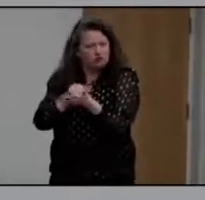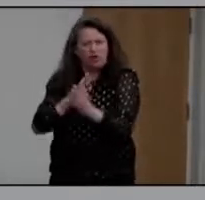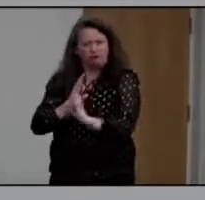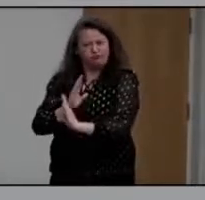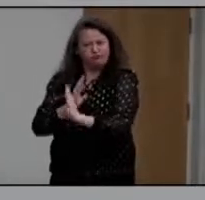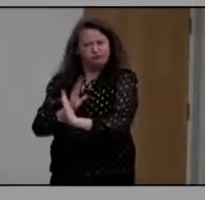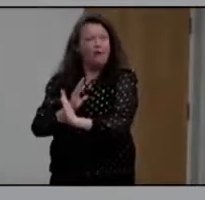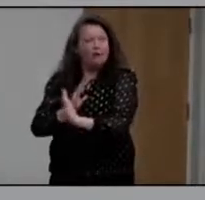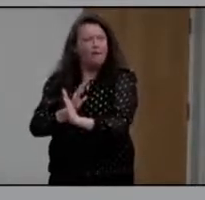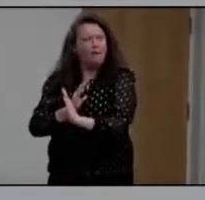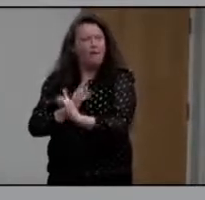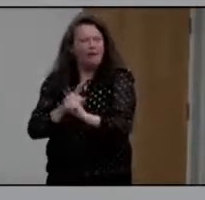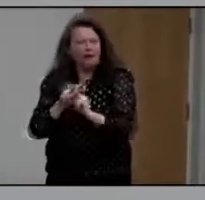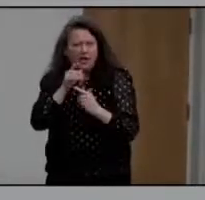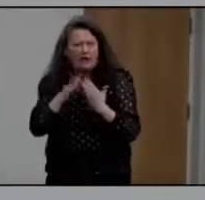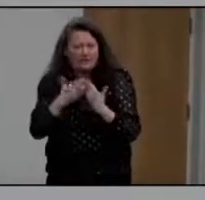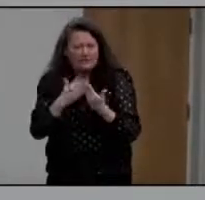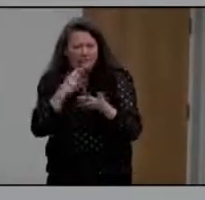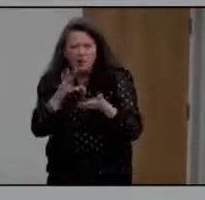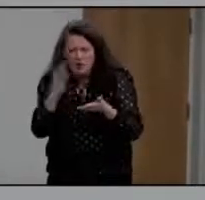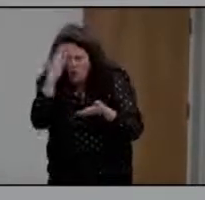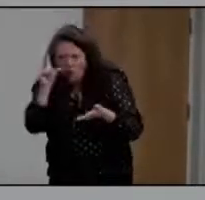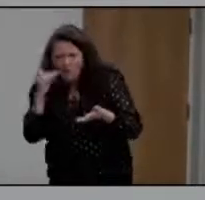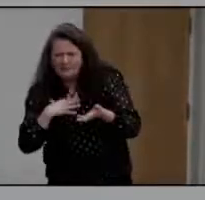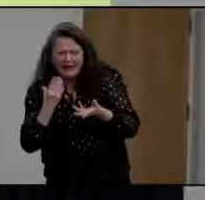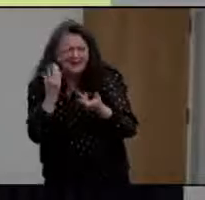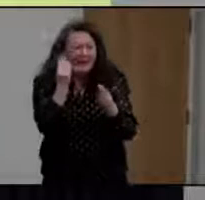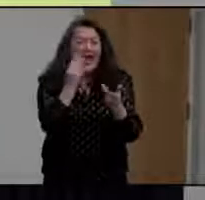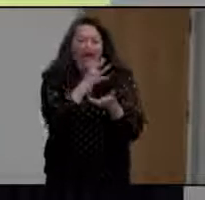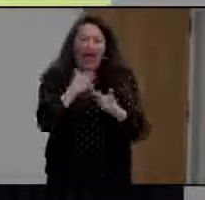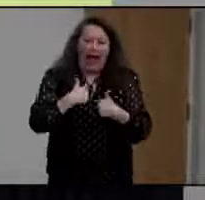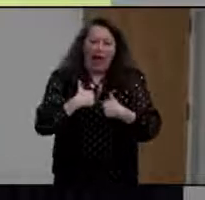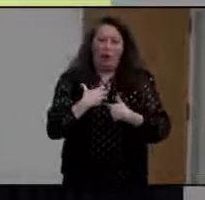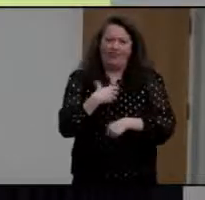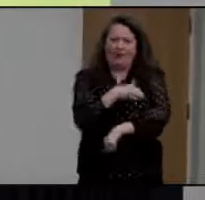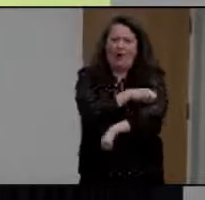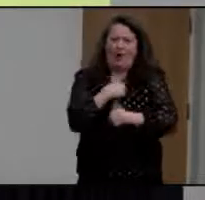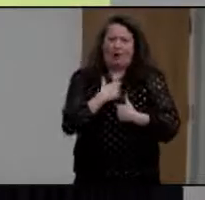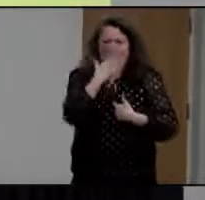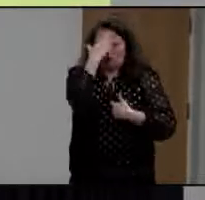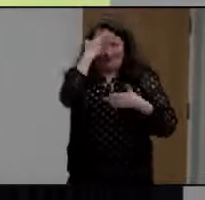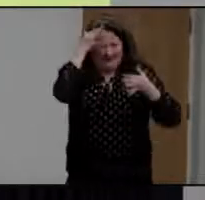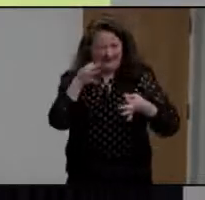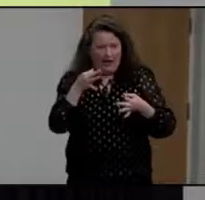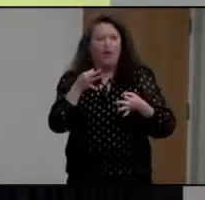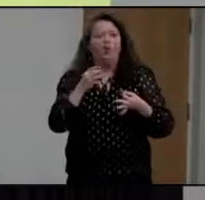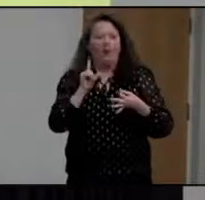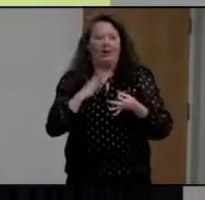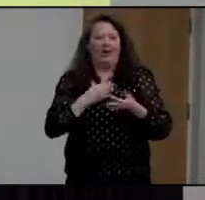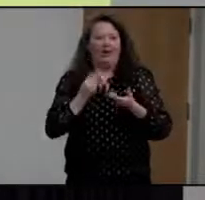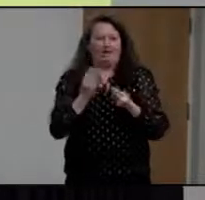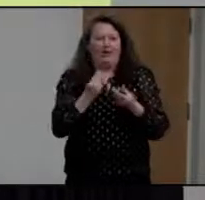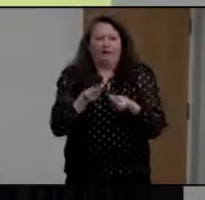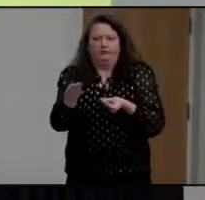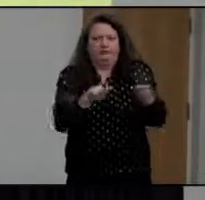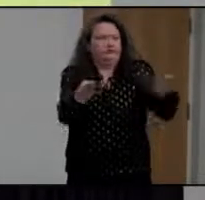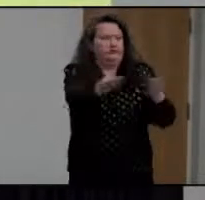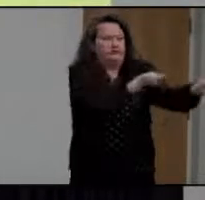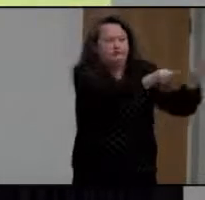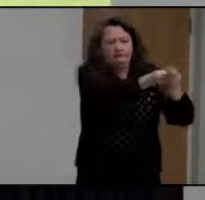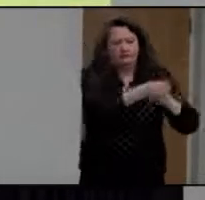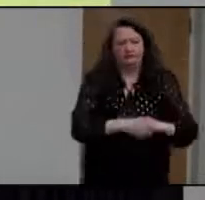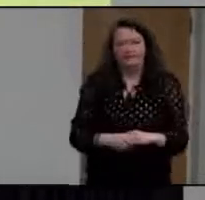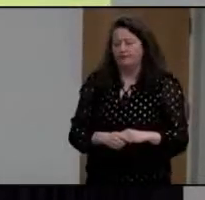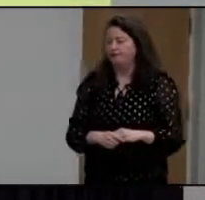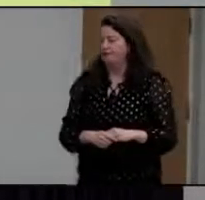would like it to be easier, and I would like it to be very much my decision. But if we're talking about an even landscape or fair play or equity or